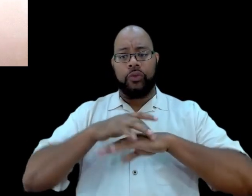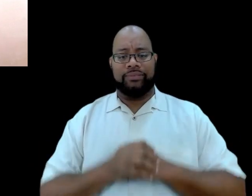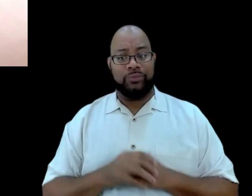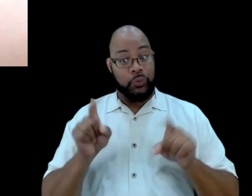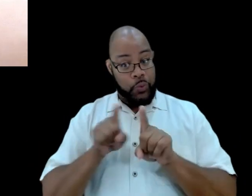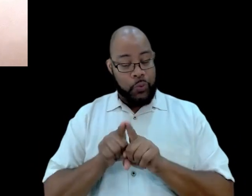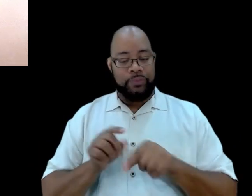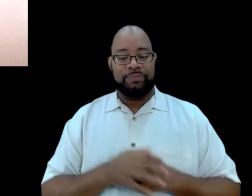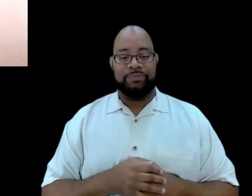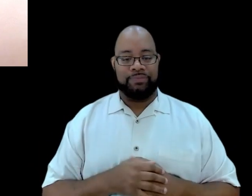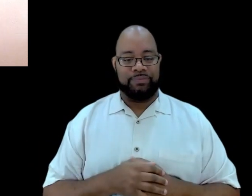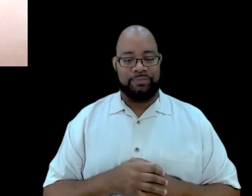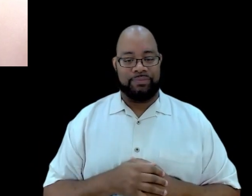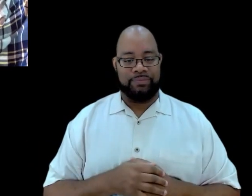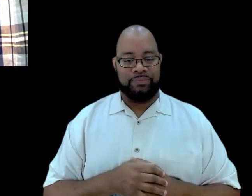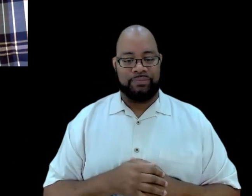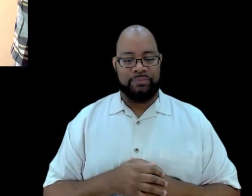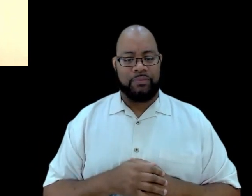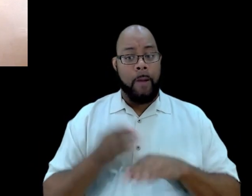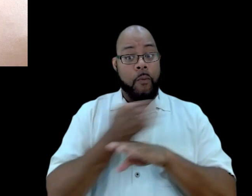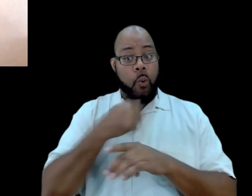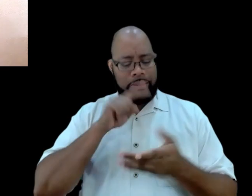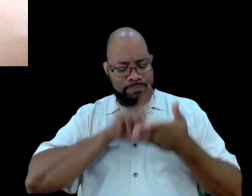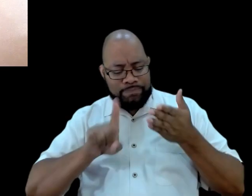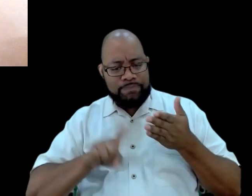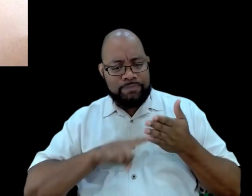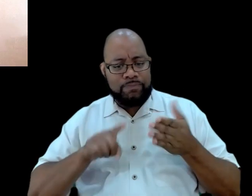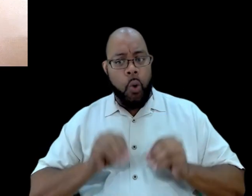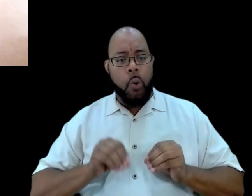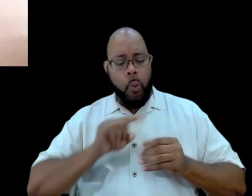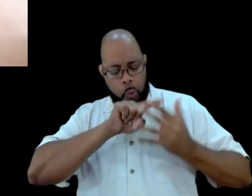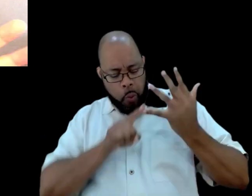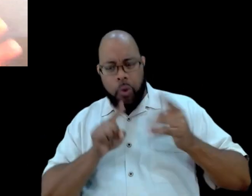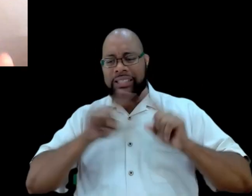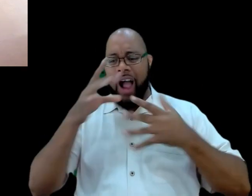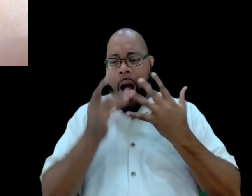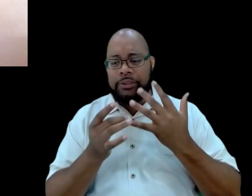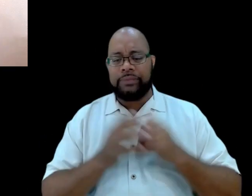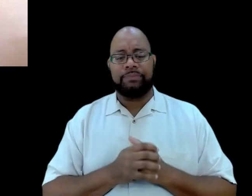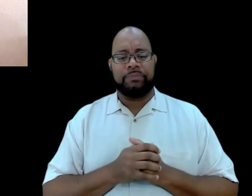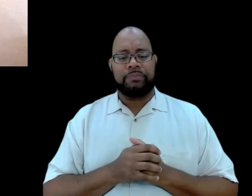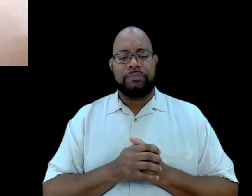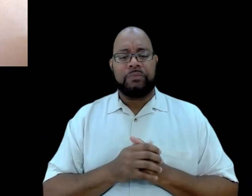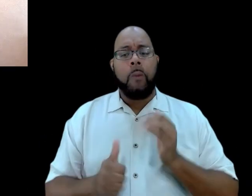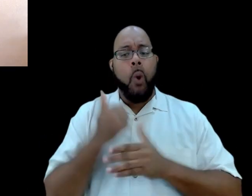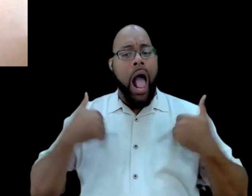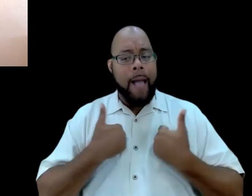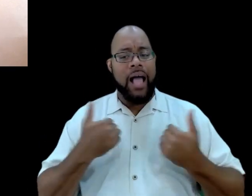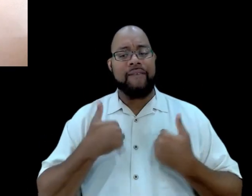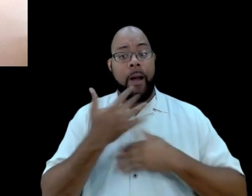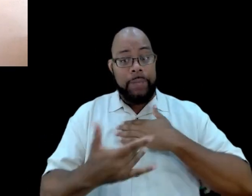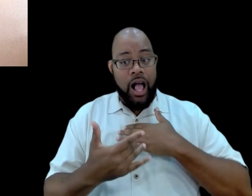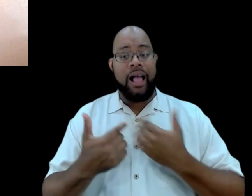here on land as well. Now, before we explore our ocean of options here, I should say